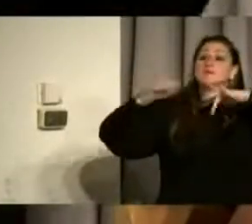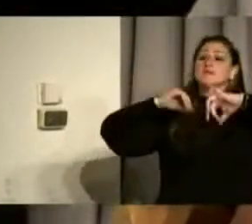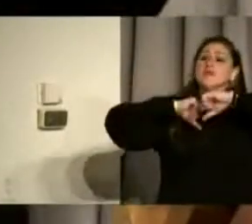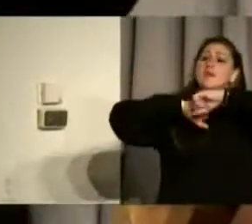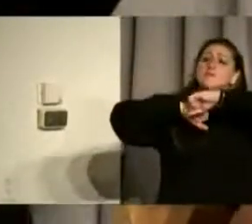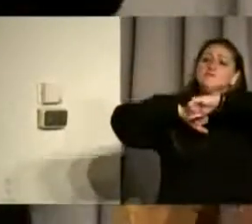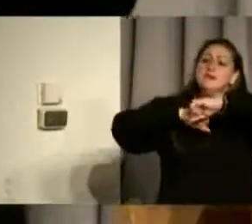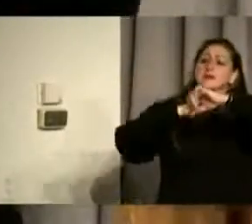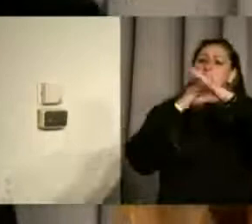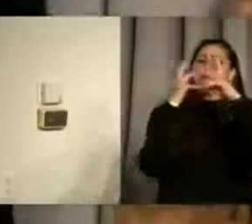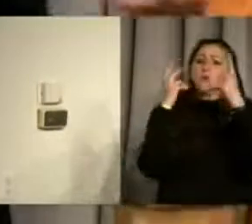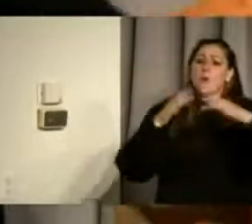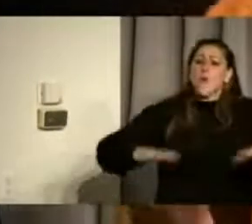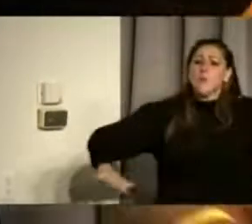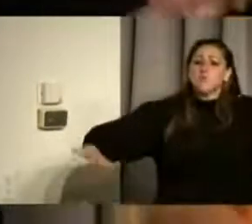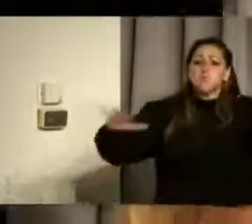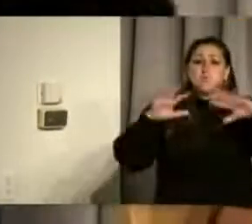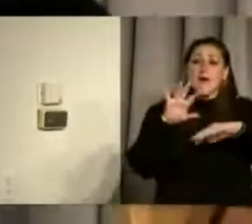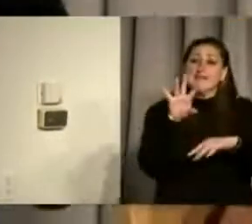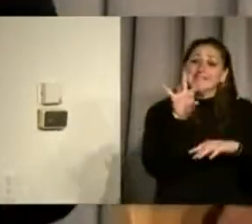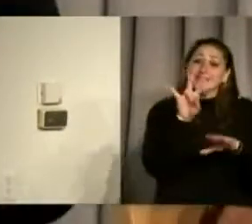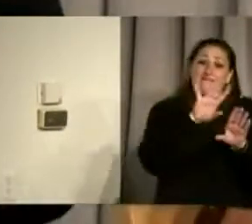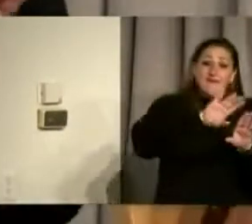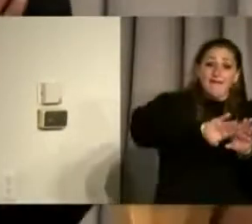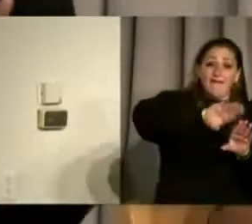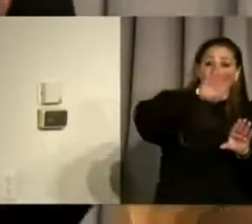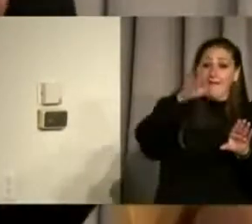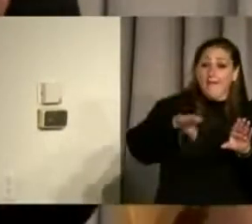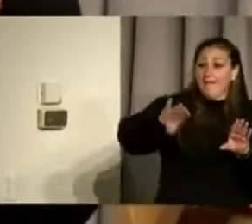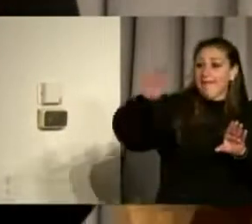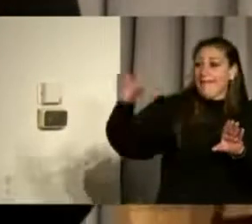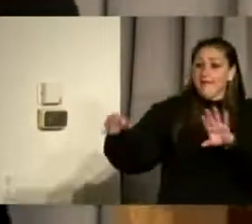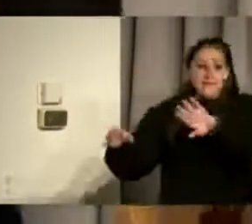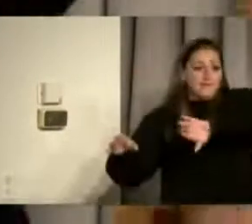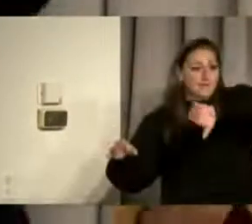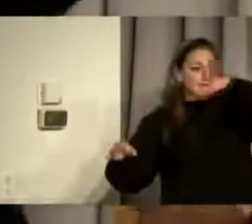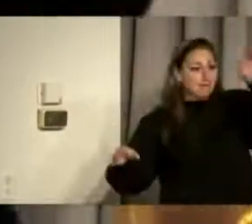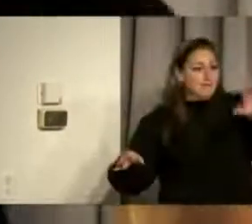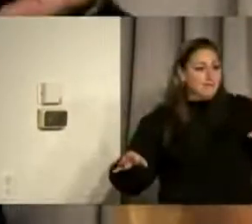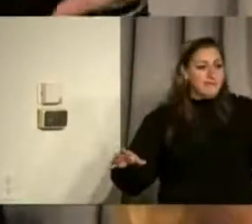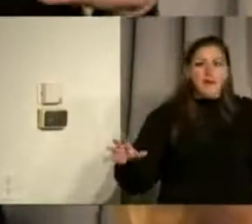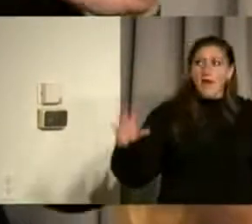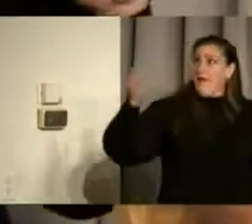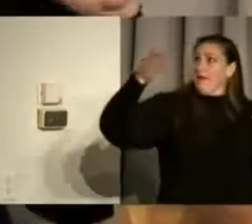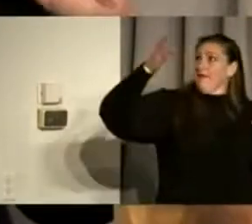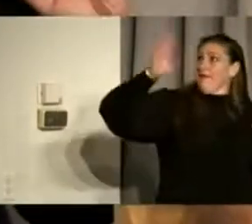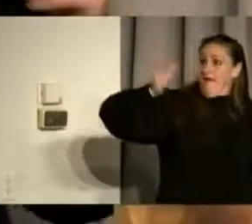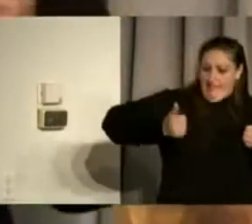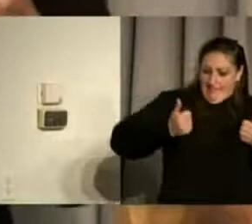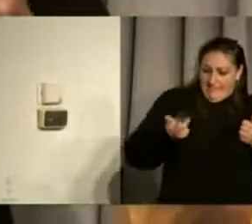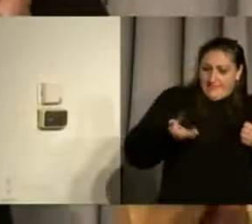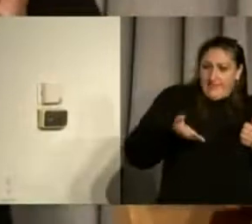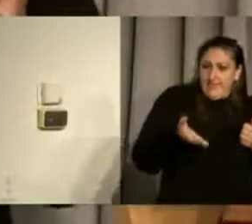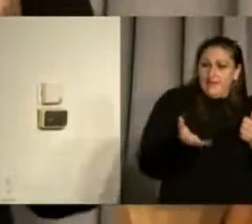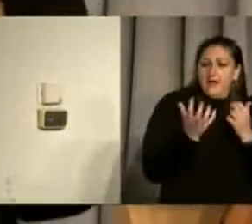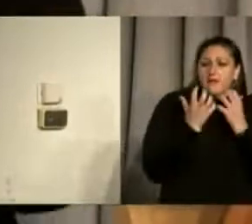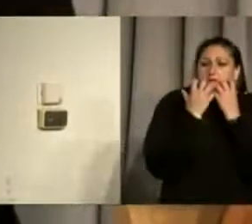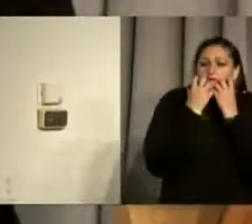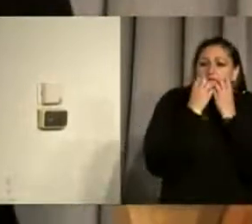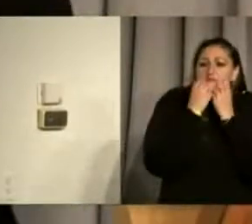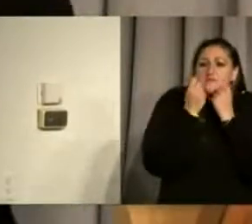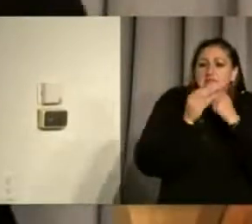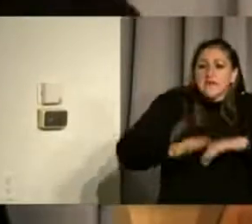place. 7 Hills is a sacred place. God put us there. There was a